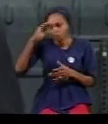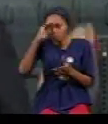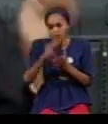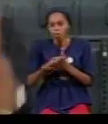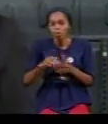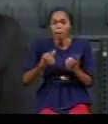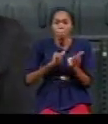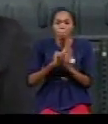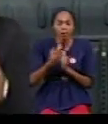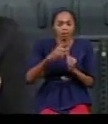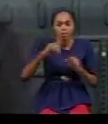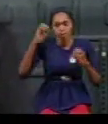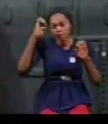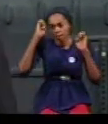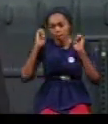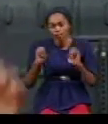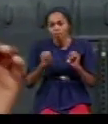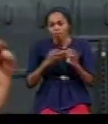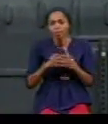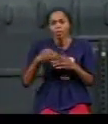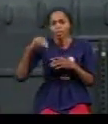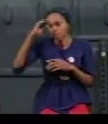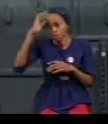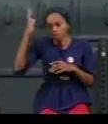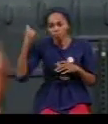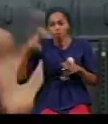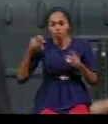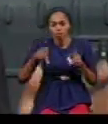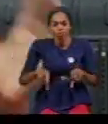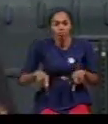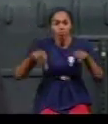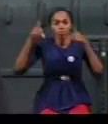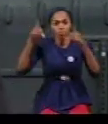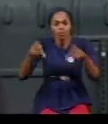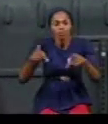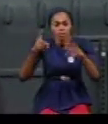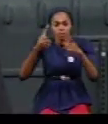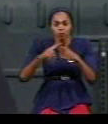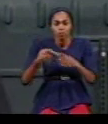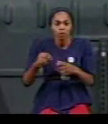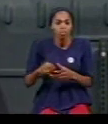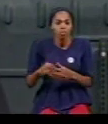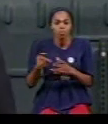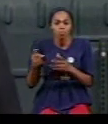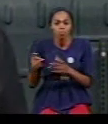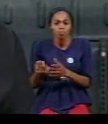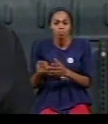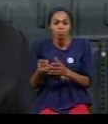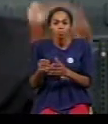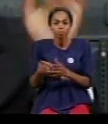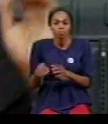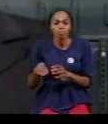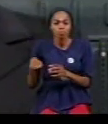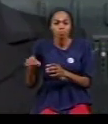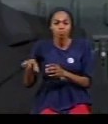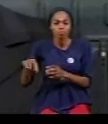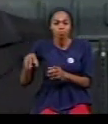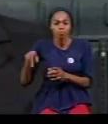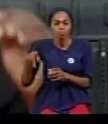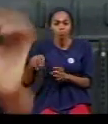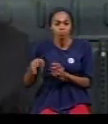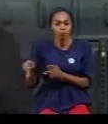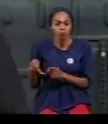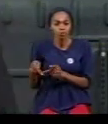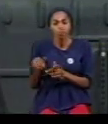he was promoted to a position that it would have taken him like 6 or 7 years to get to that position. I really want to bless the name of the Lord